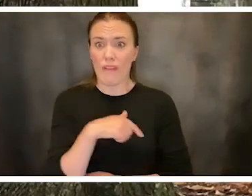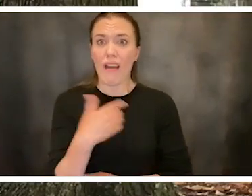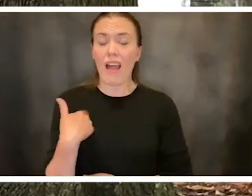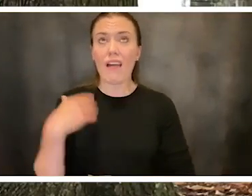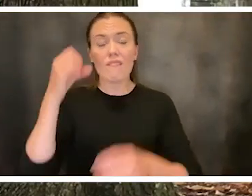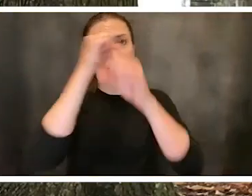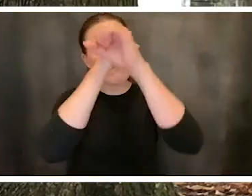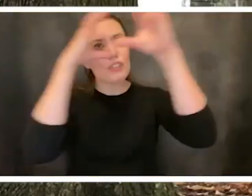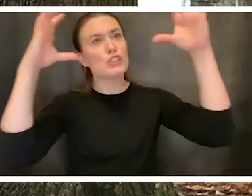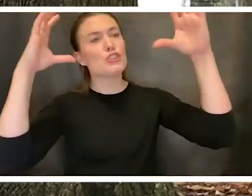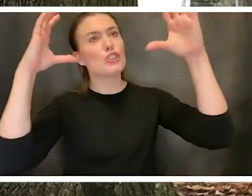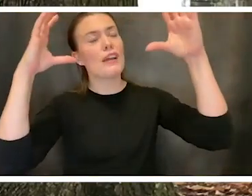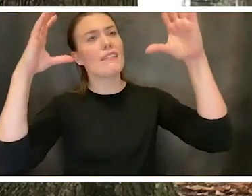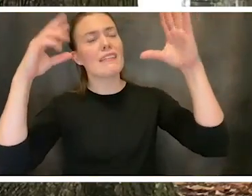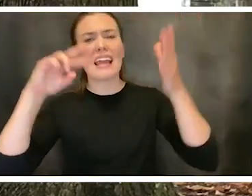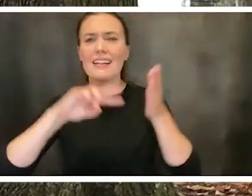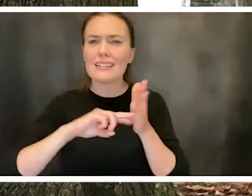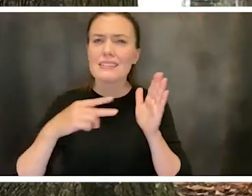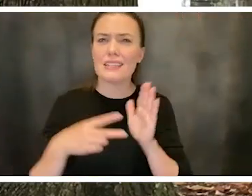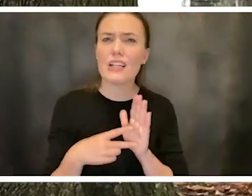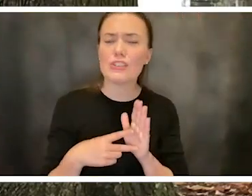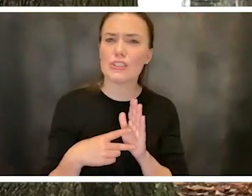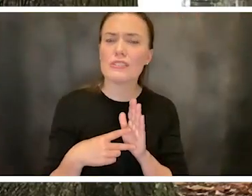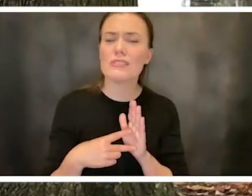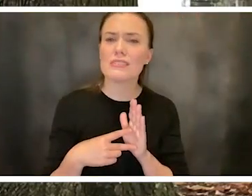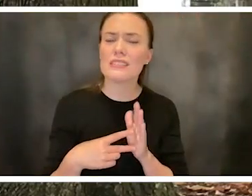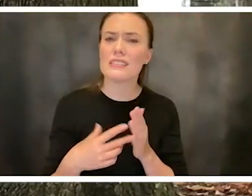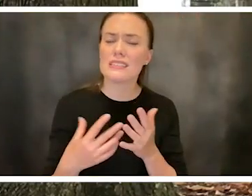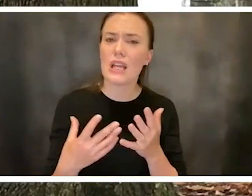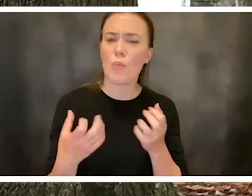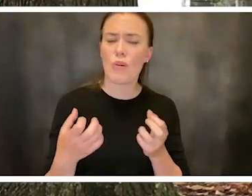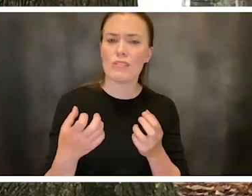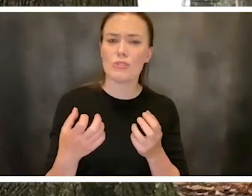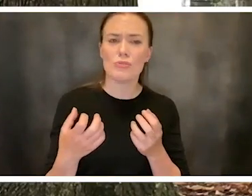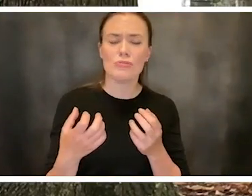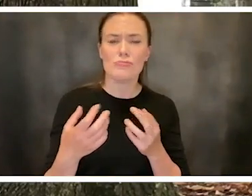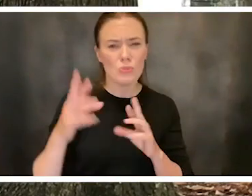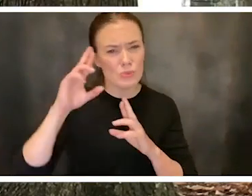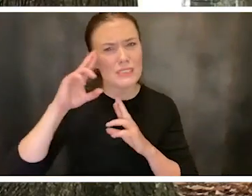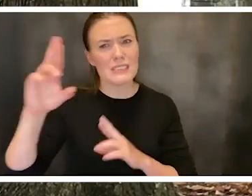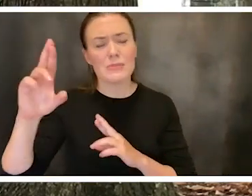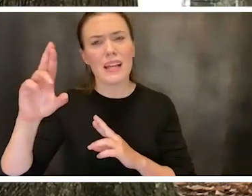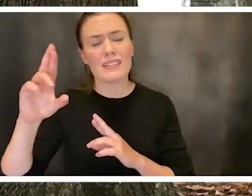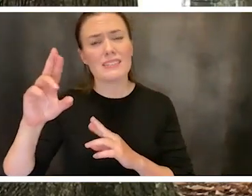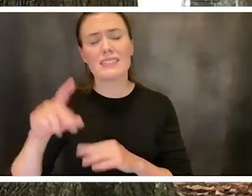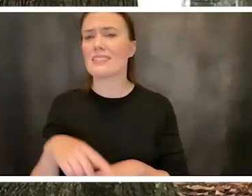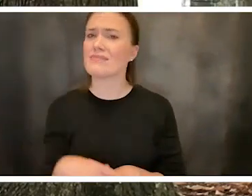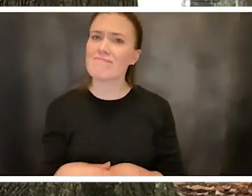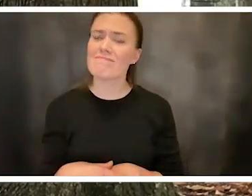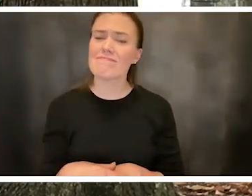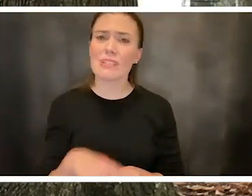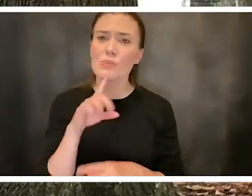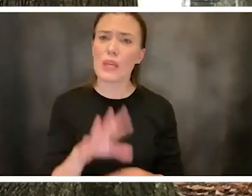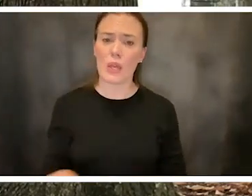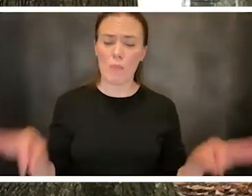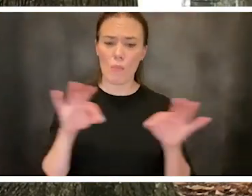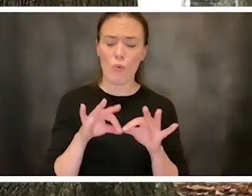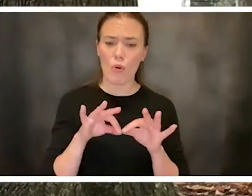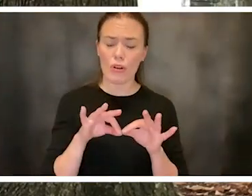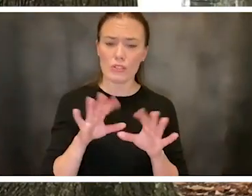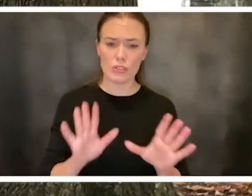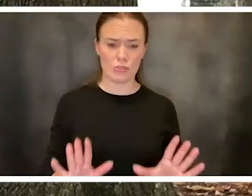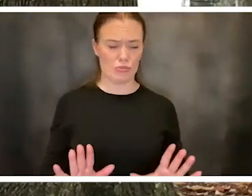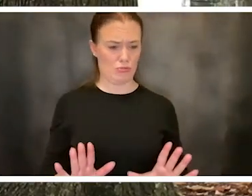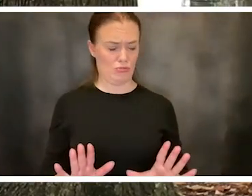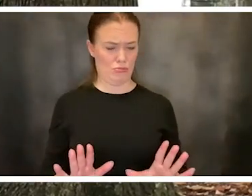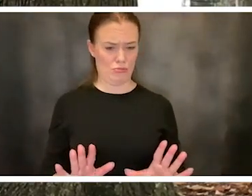and it's doing it with integrity, right? So, I think it's really important on a regular basis to step back from the place. It's so easy to get